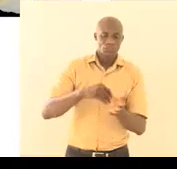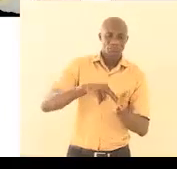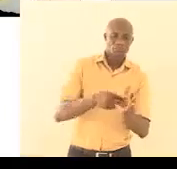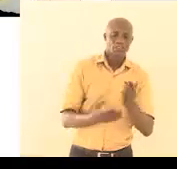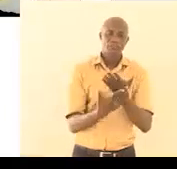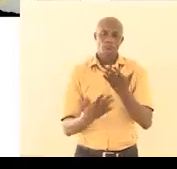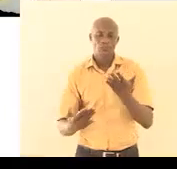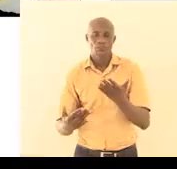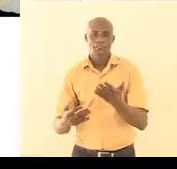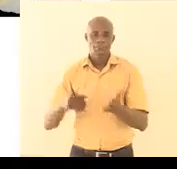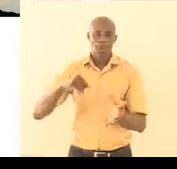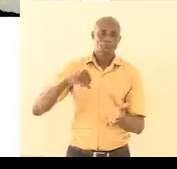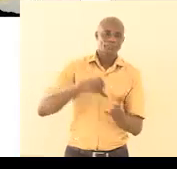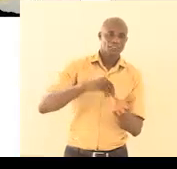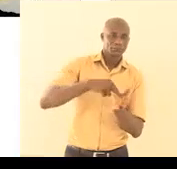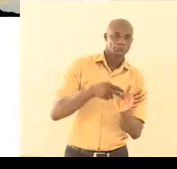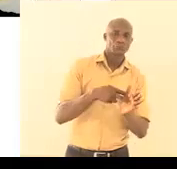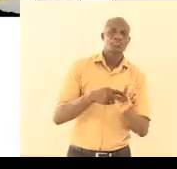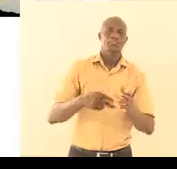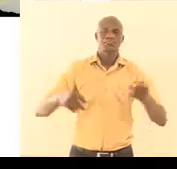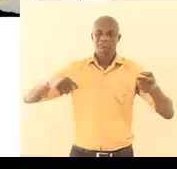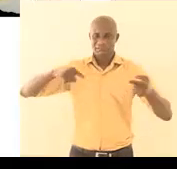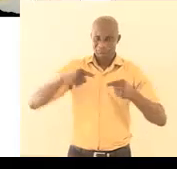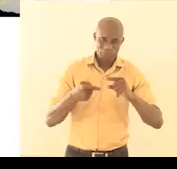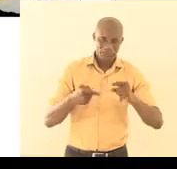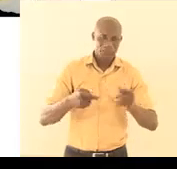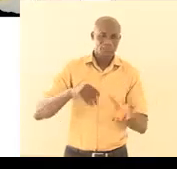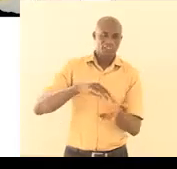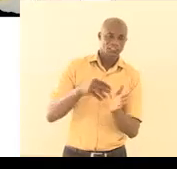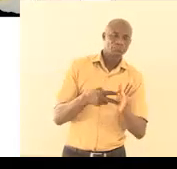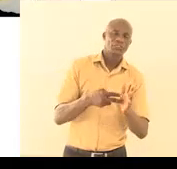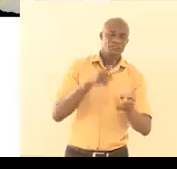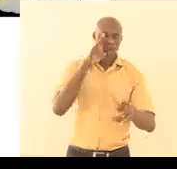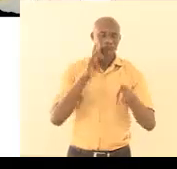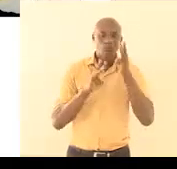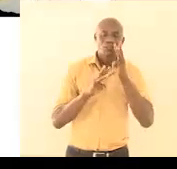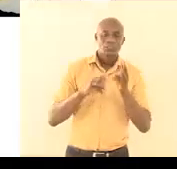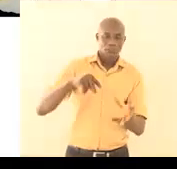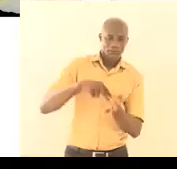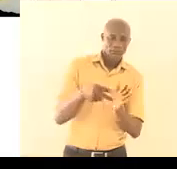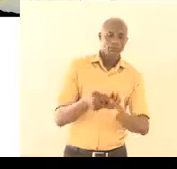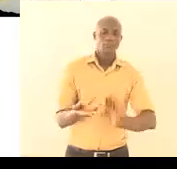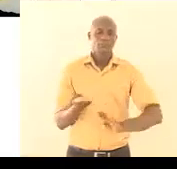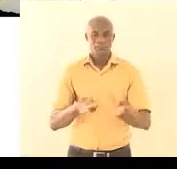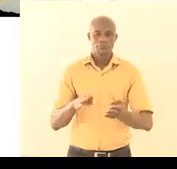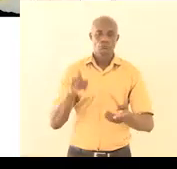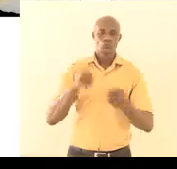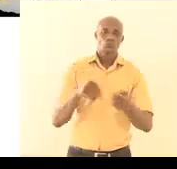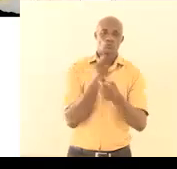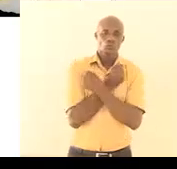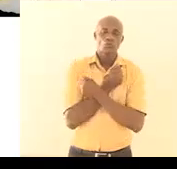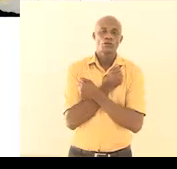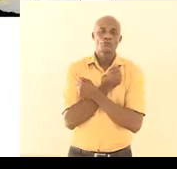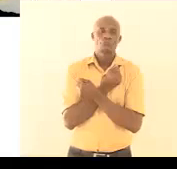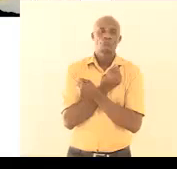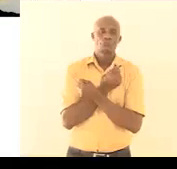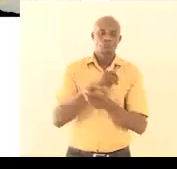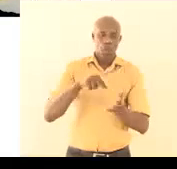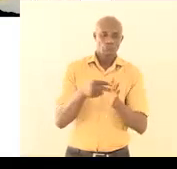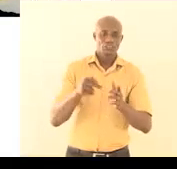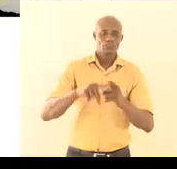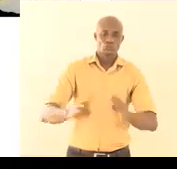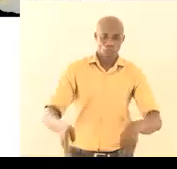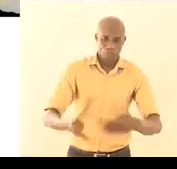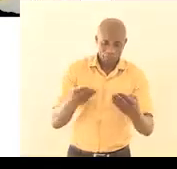means blood. It means pain. It means tears. It means death. To love means to give